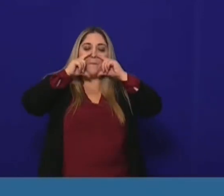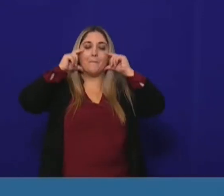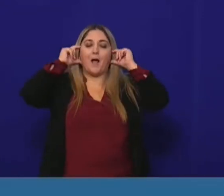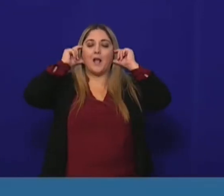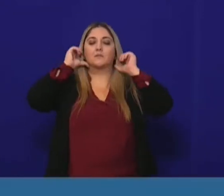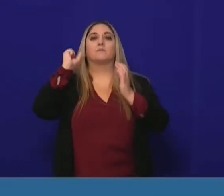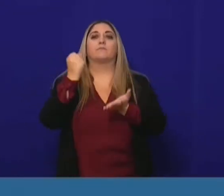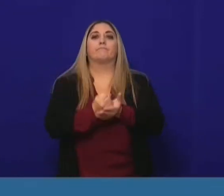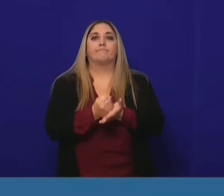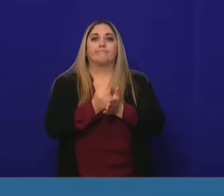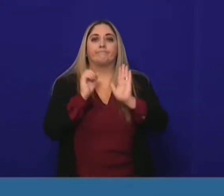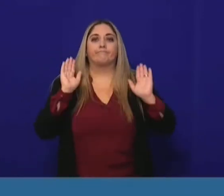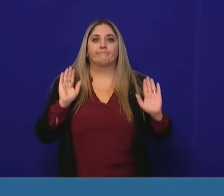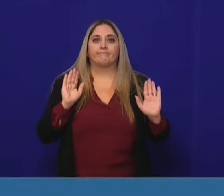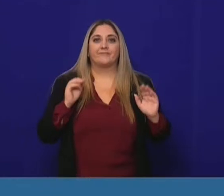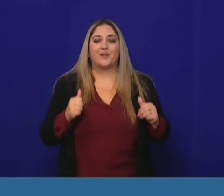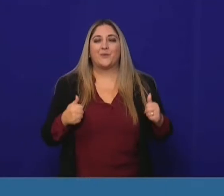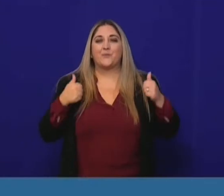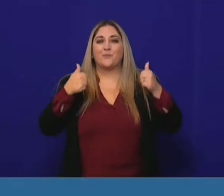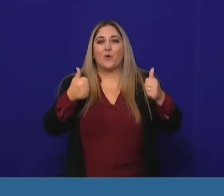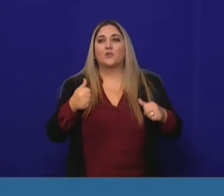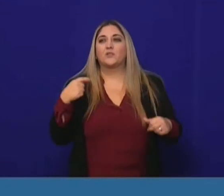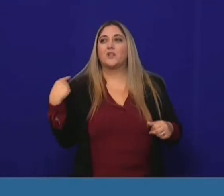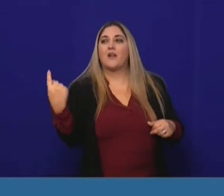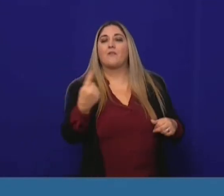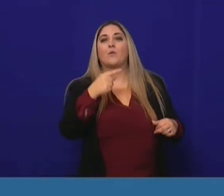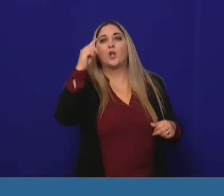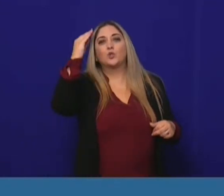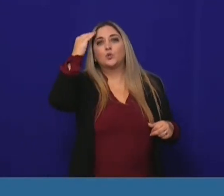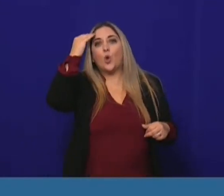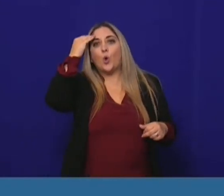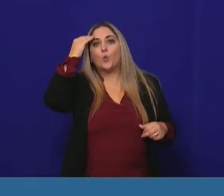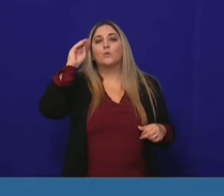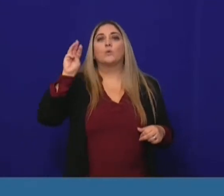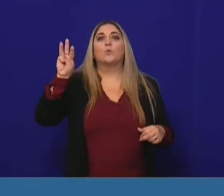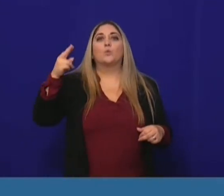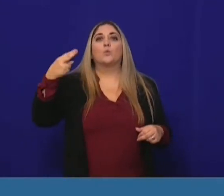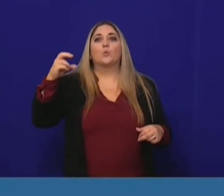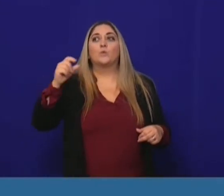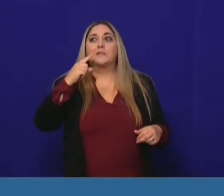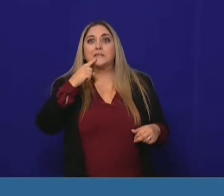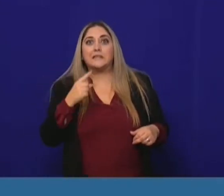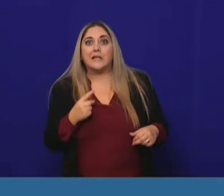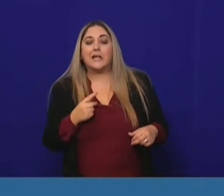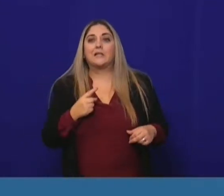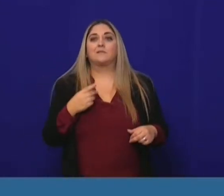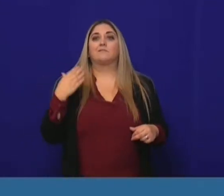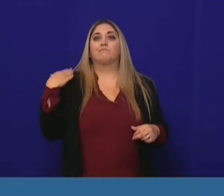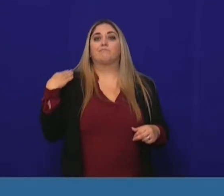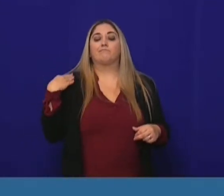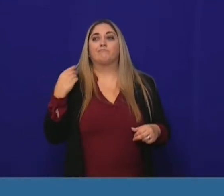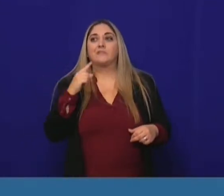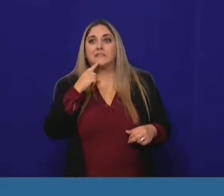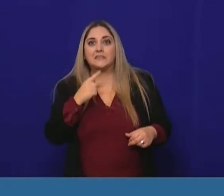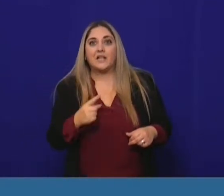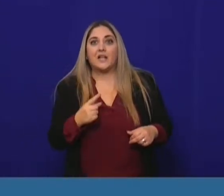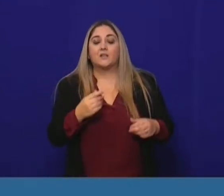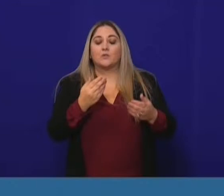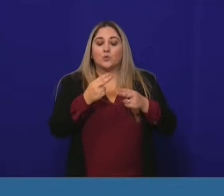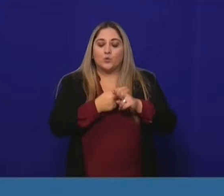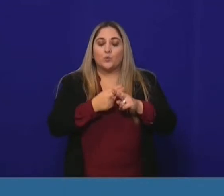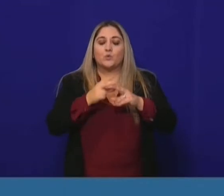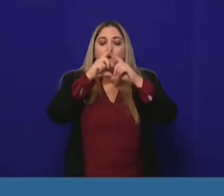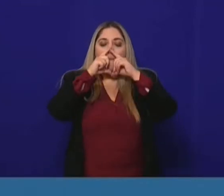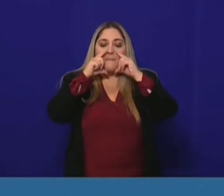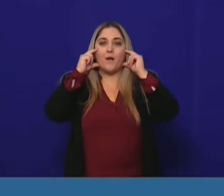It's important, we know WHO recommends the use of the mask, ECDC recommends the use of the mask because we know that it